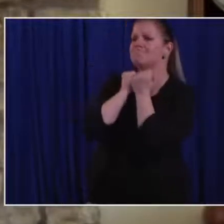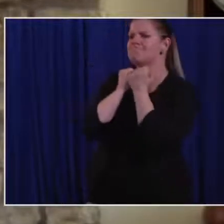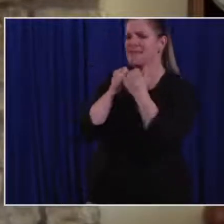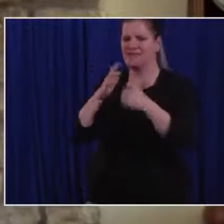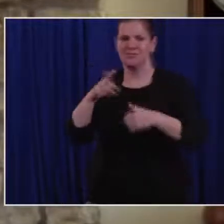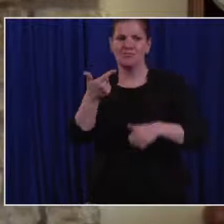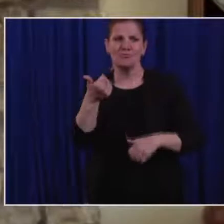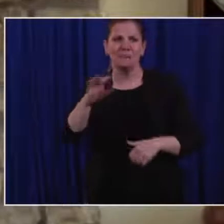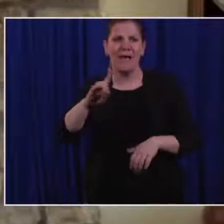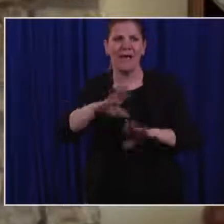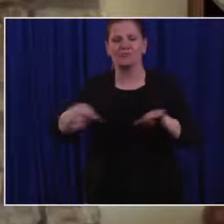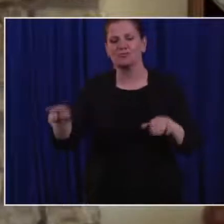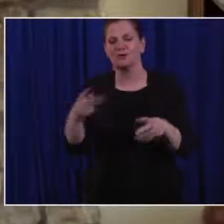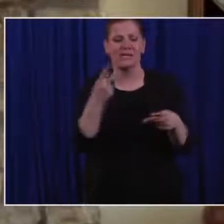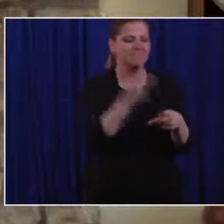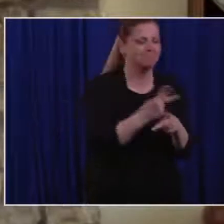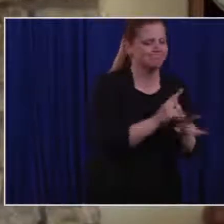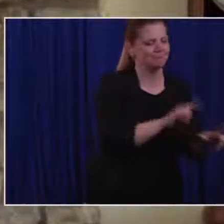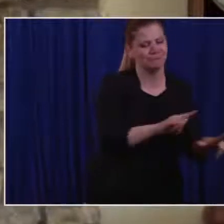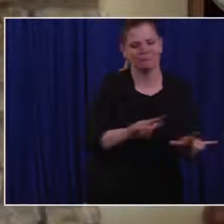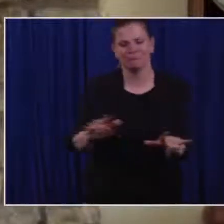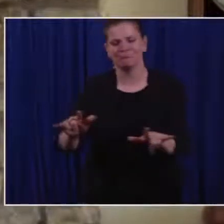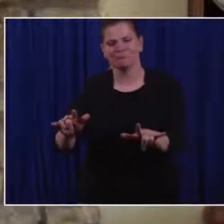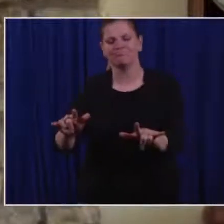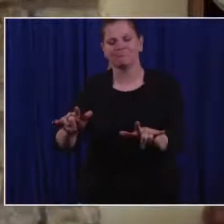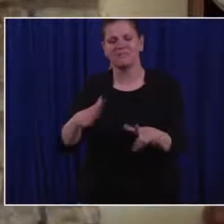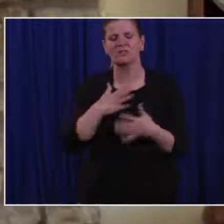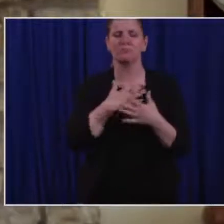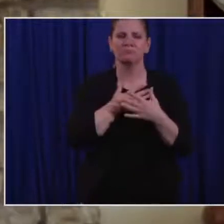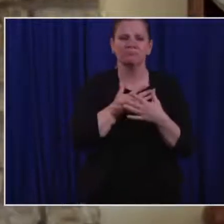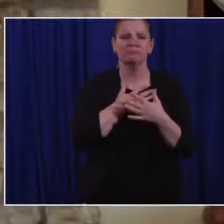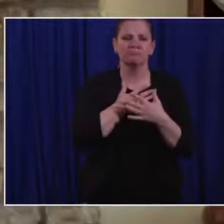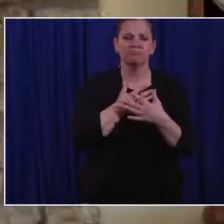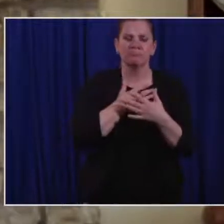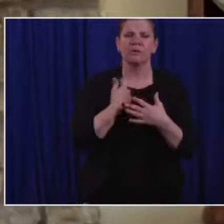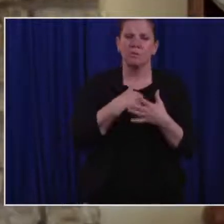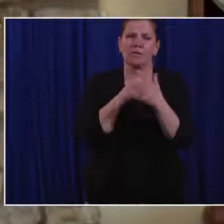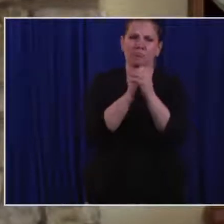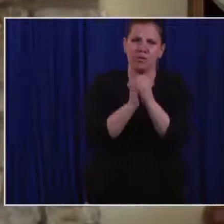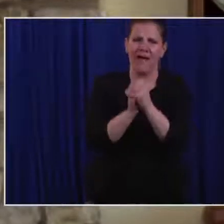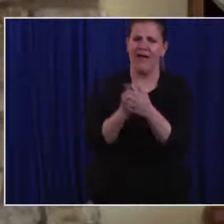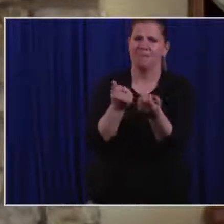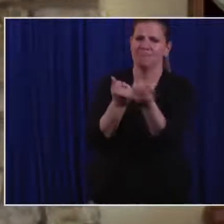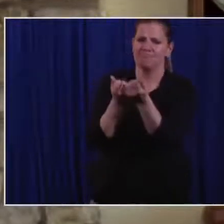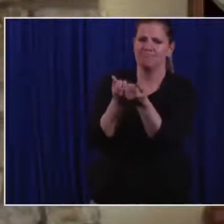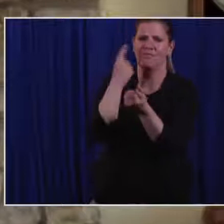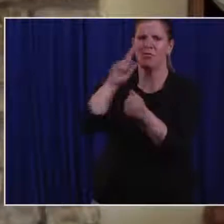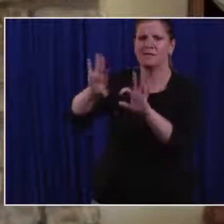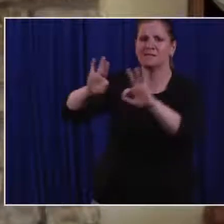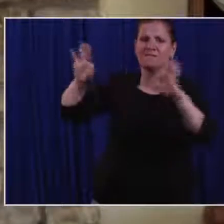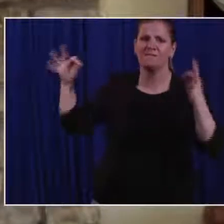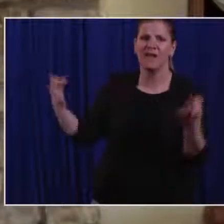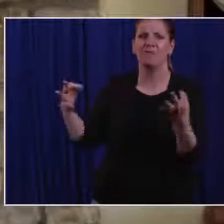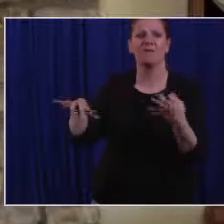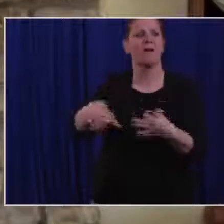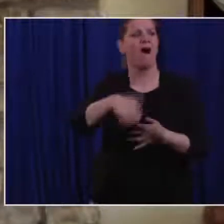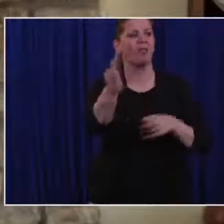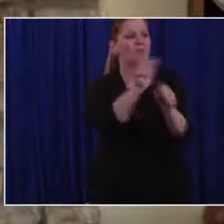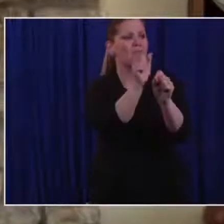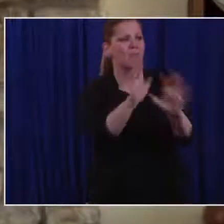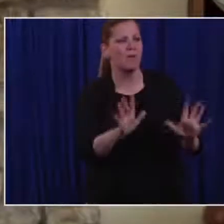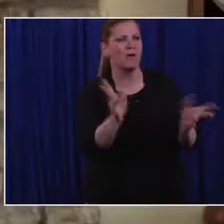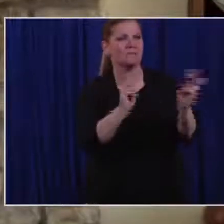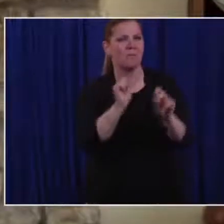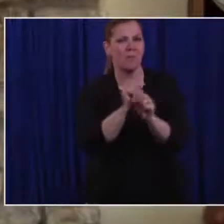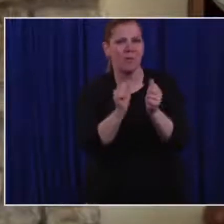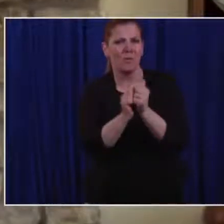Our prayers are with him, his family, and with all those who worked with him and all those who loved